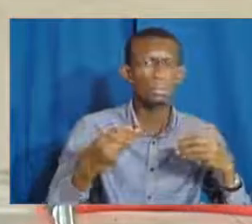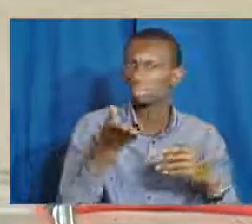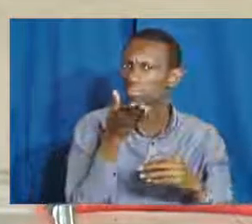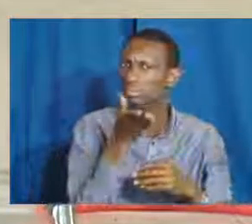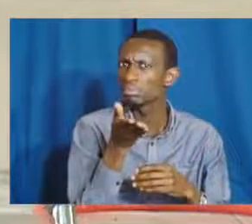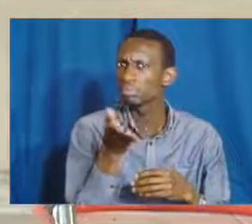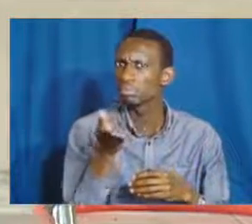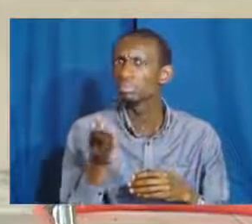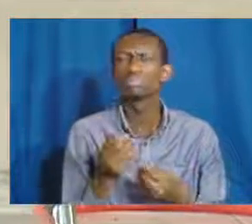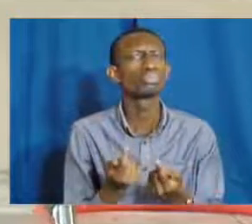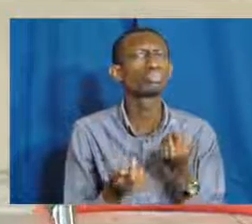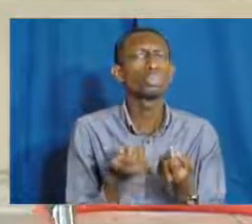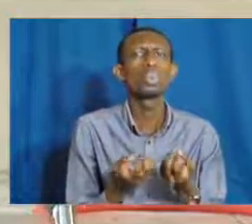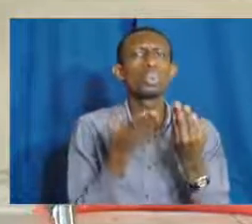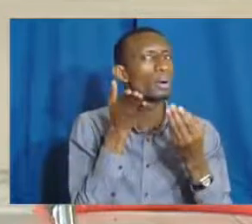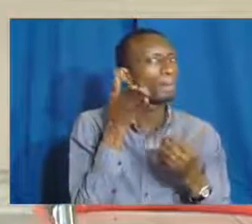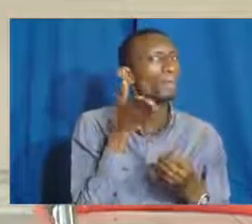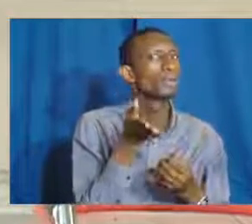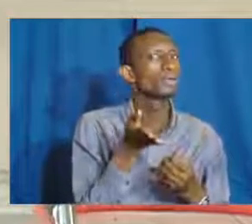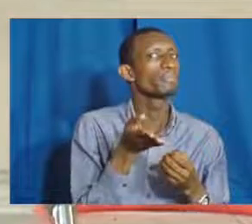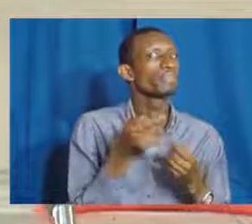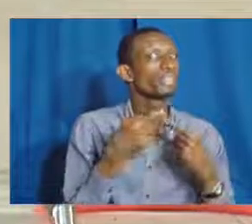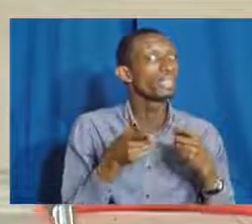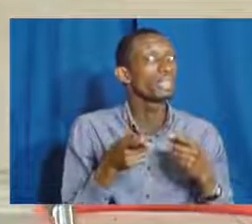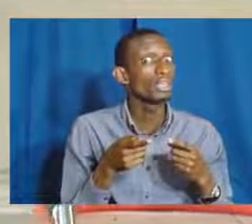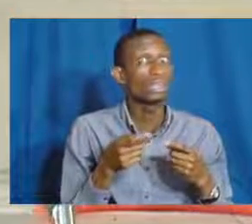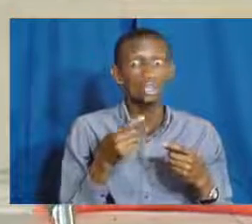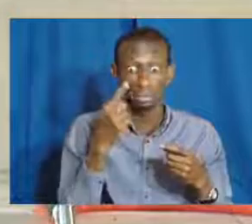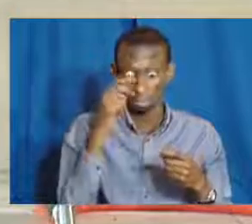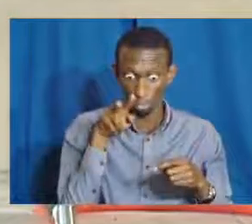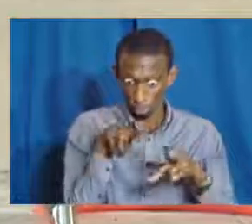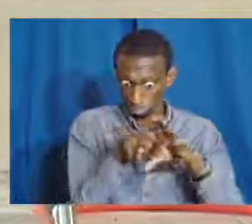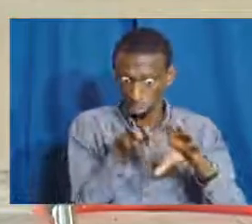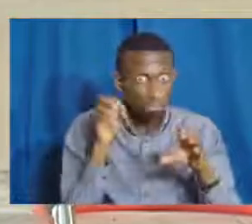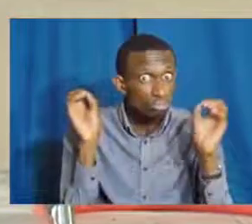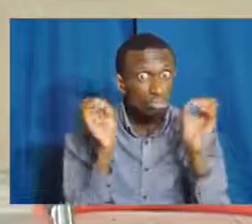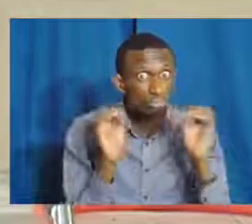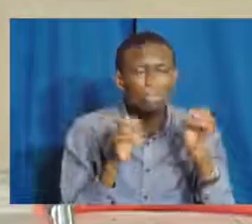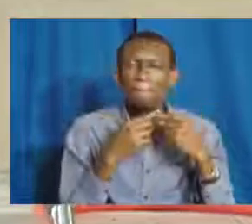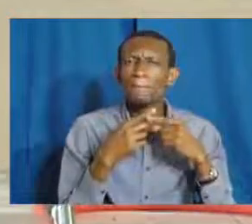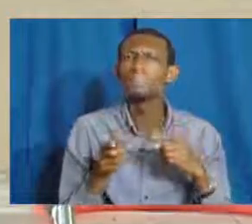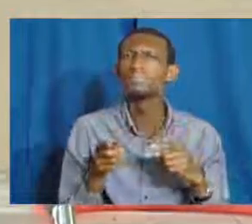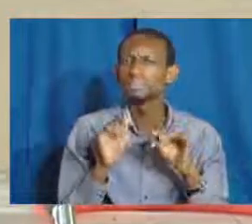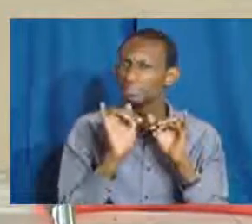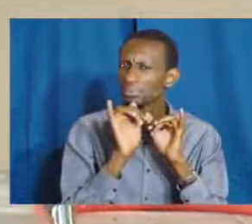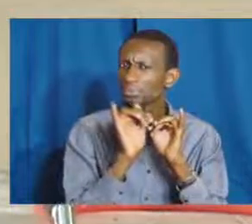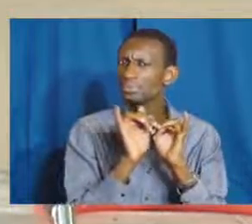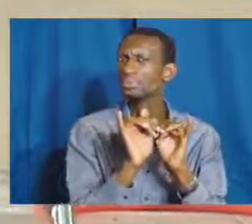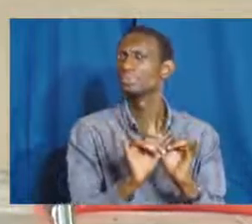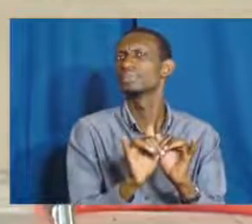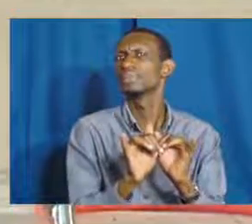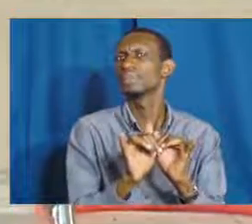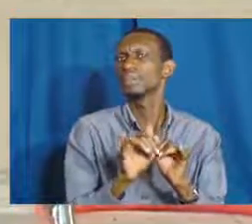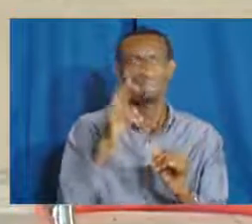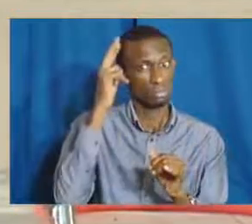reactivity of these elements. Even when these elements were discovered, they occupied the same position. So